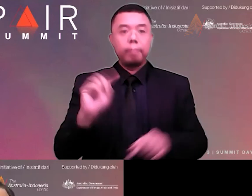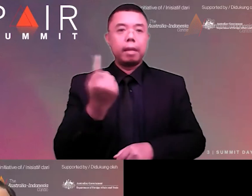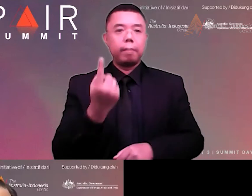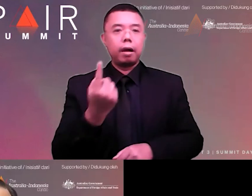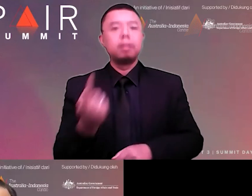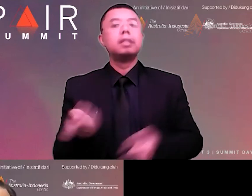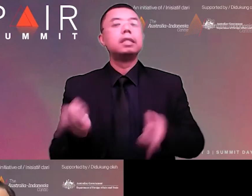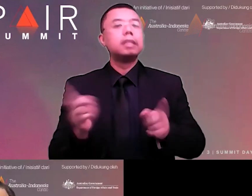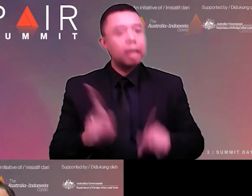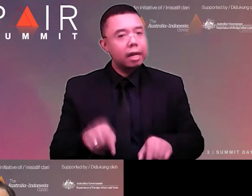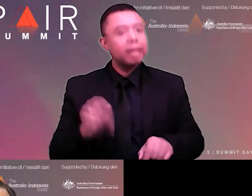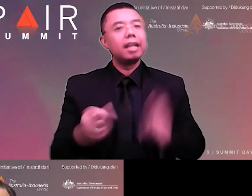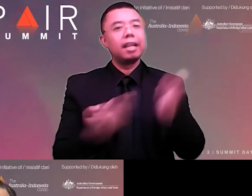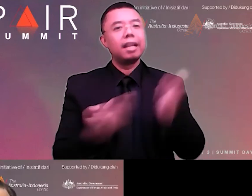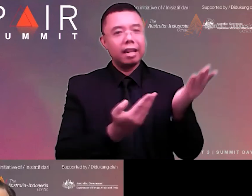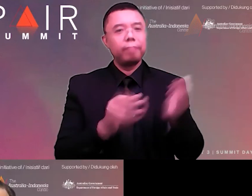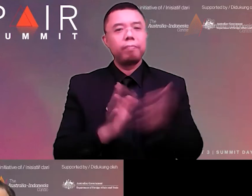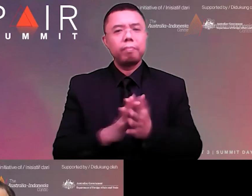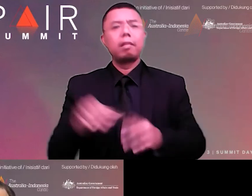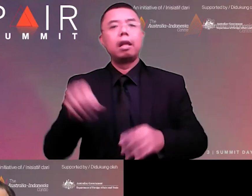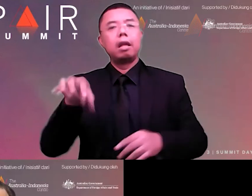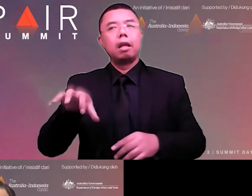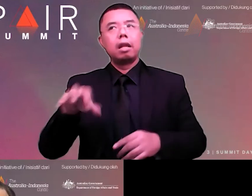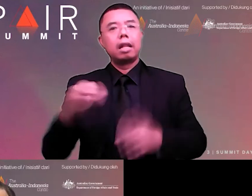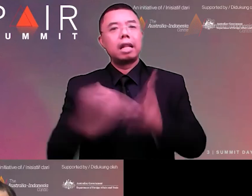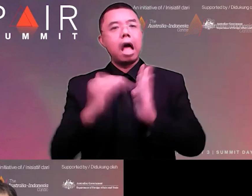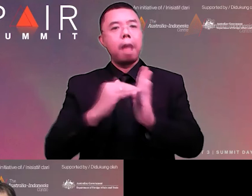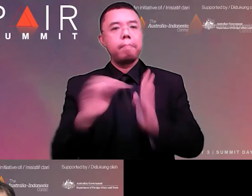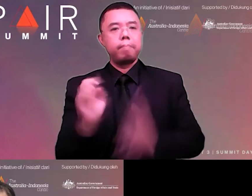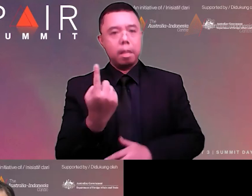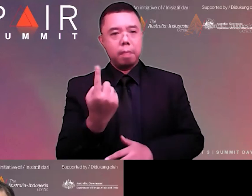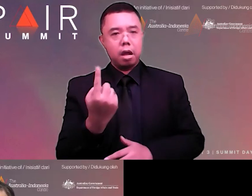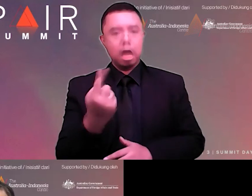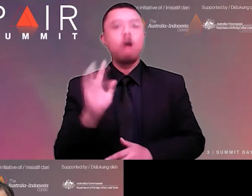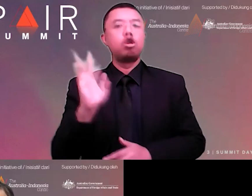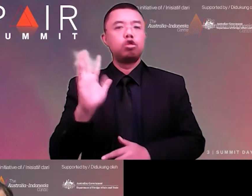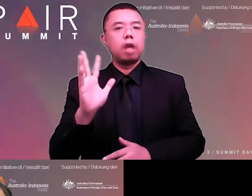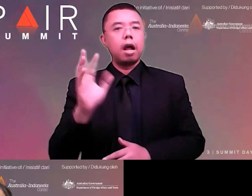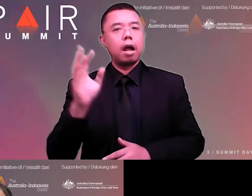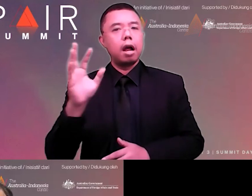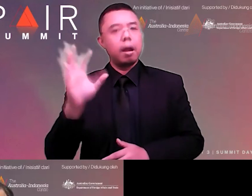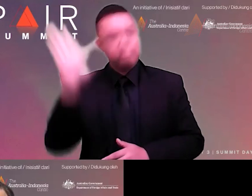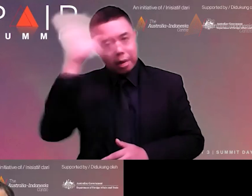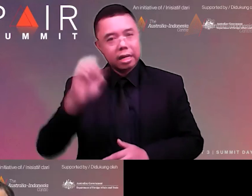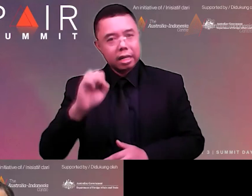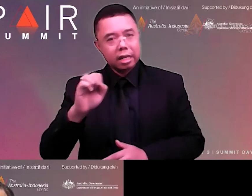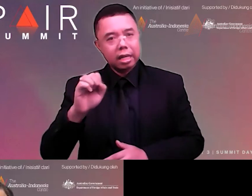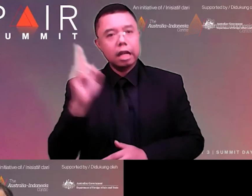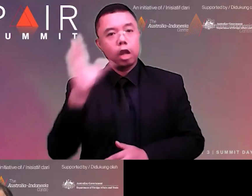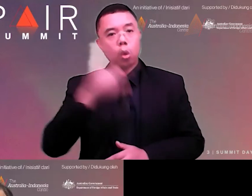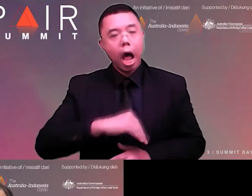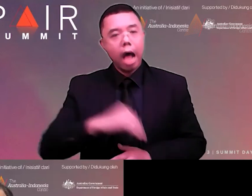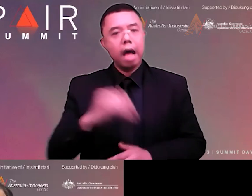like, which was actually just capturing on a daily basis the health status and activity